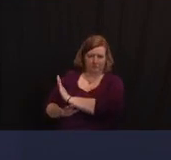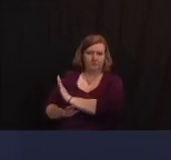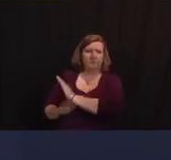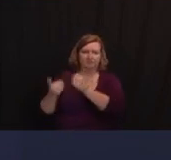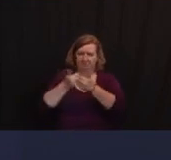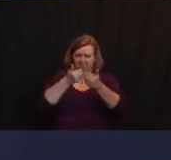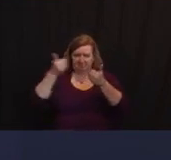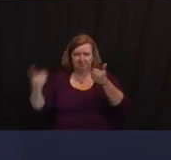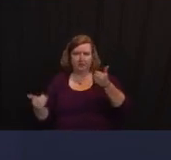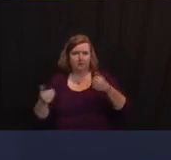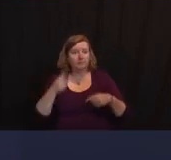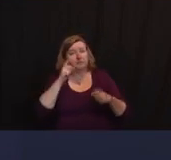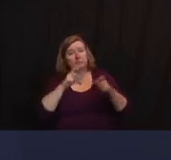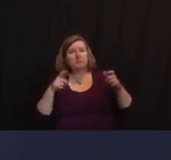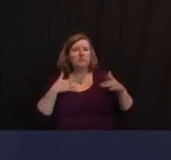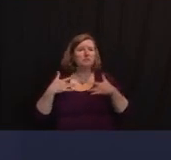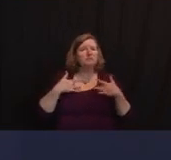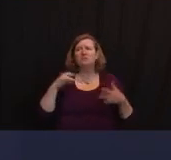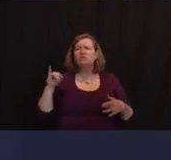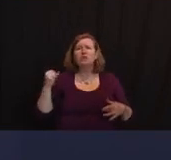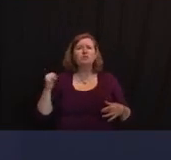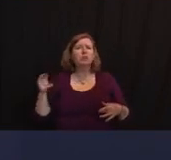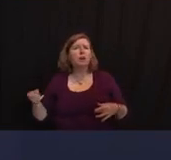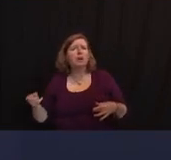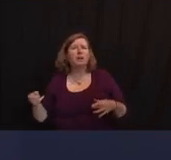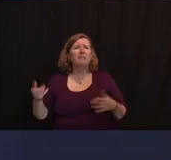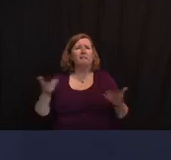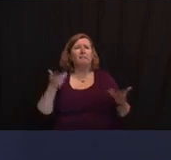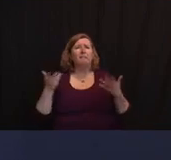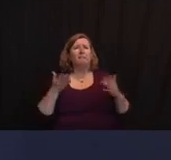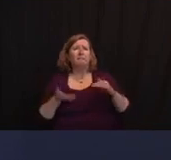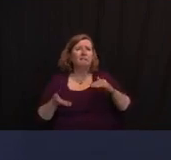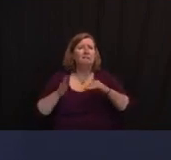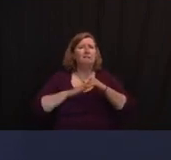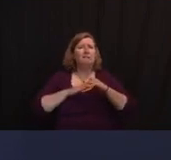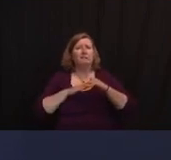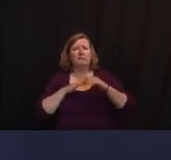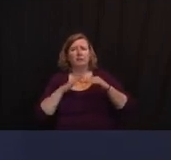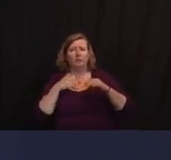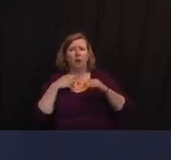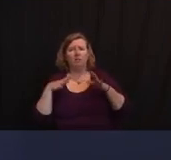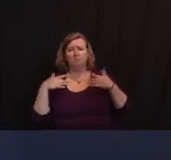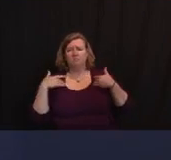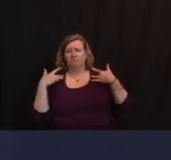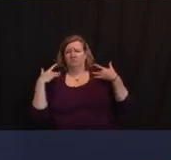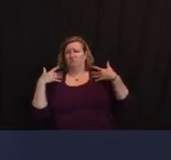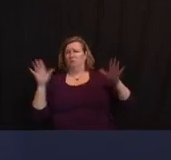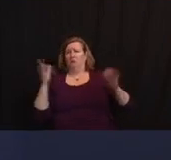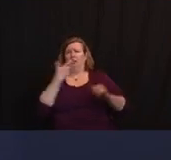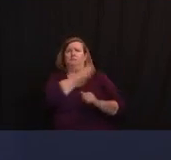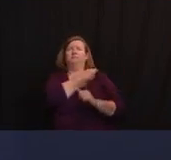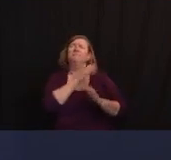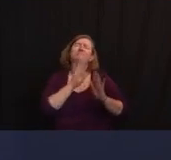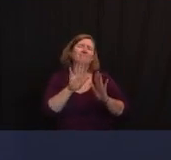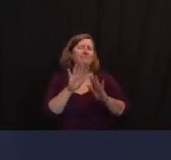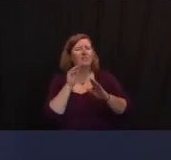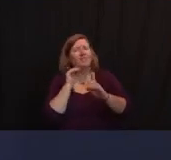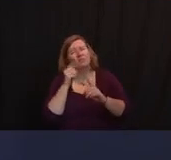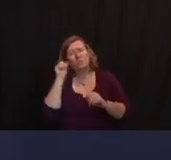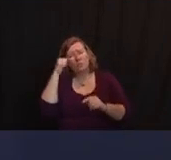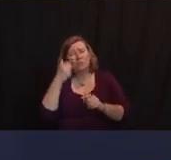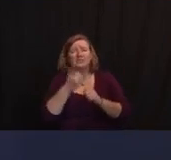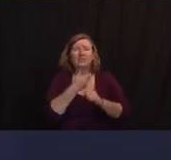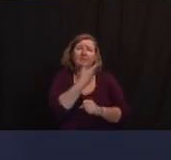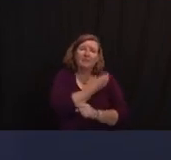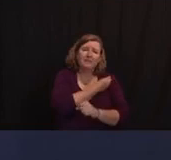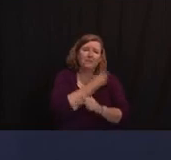about J&J may increase your hesitancy, but it is vital that as many people get vaccinated to beat COVID-19